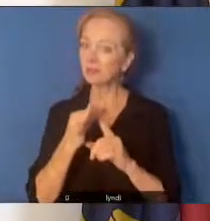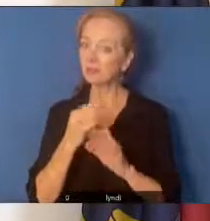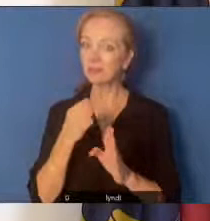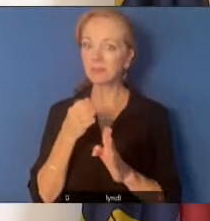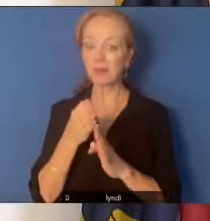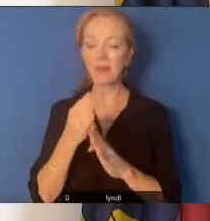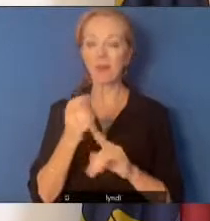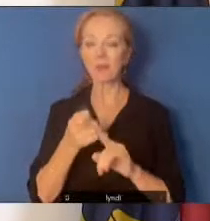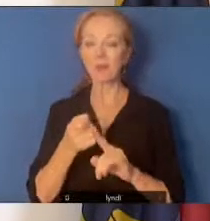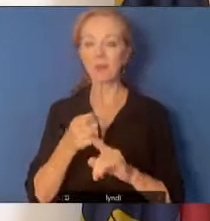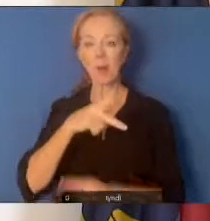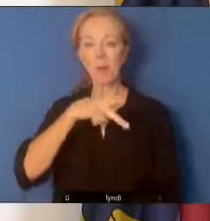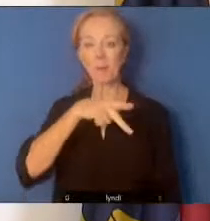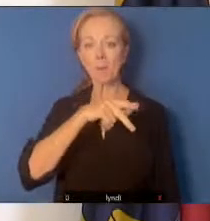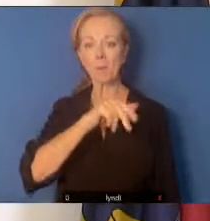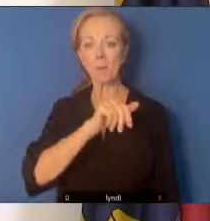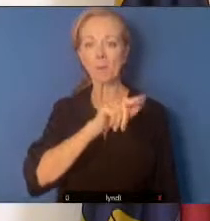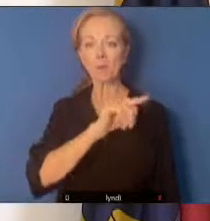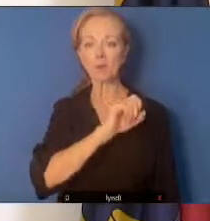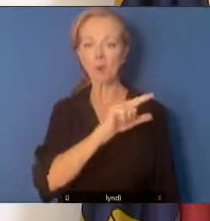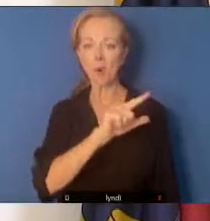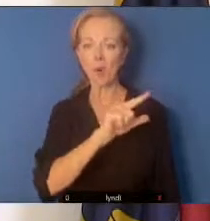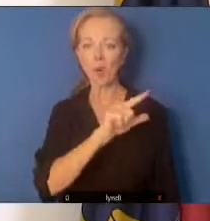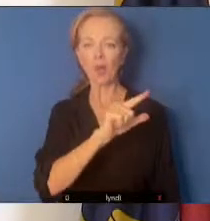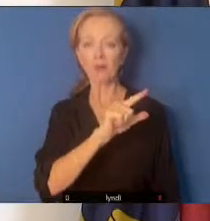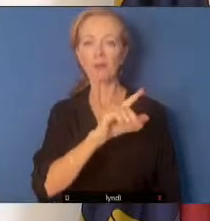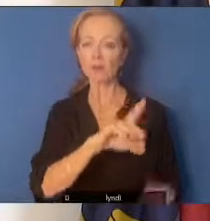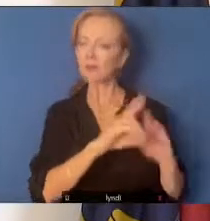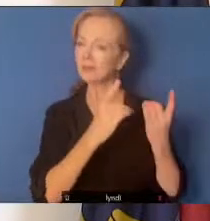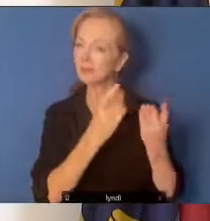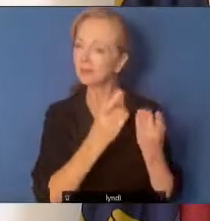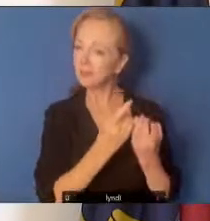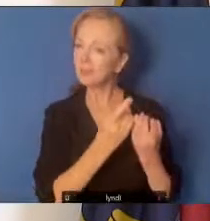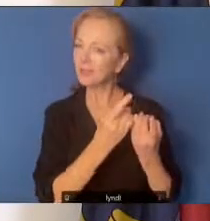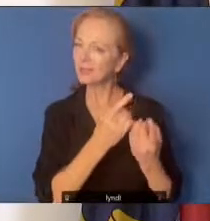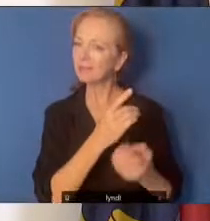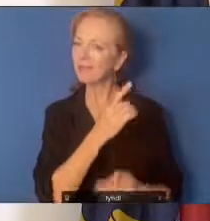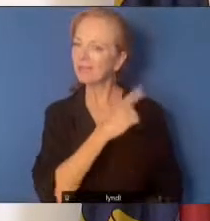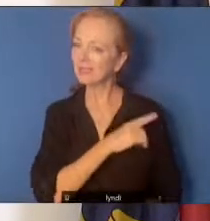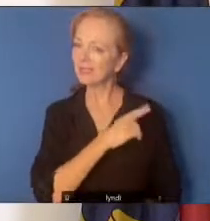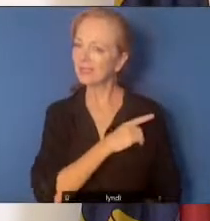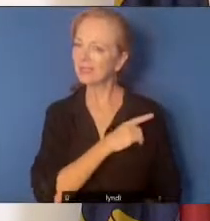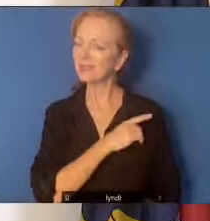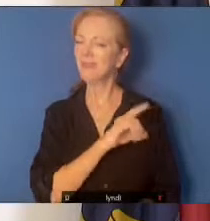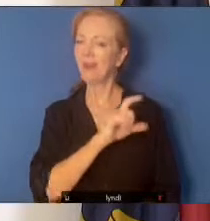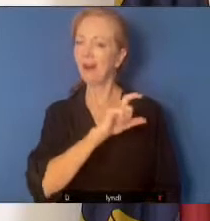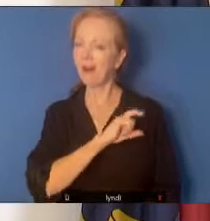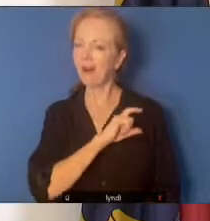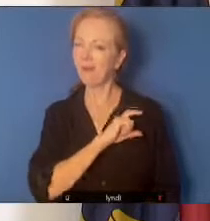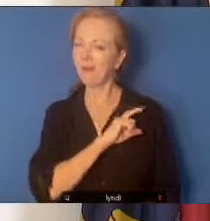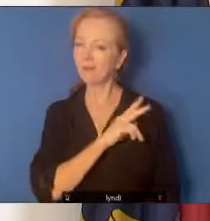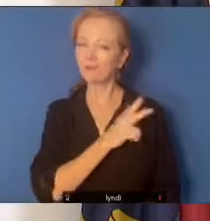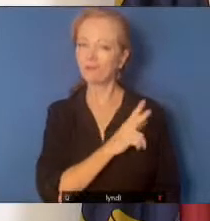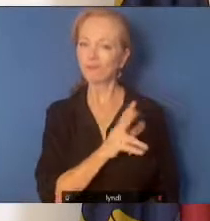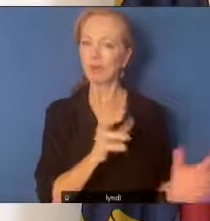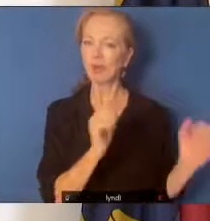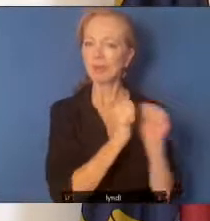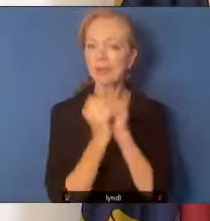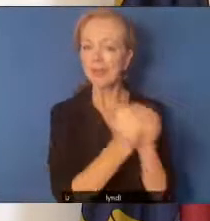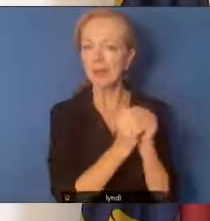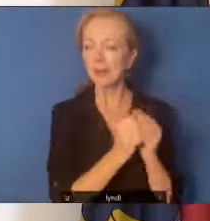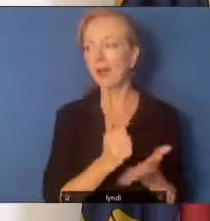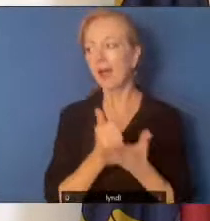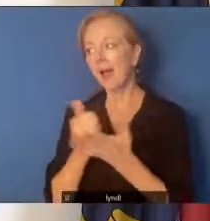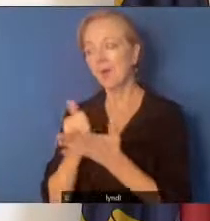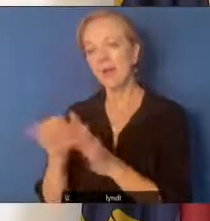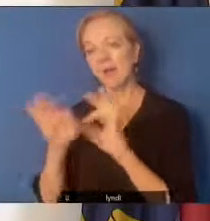patrol division detectives, patrol shift officers coming together to give closure to these families. These officers